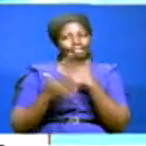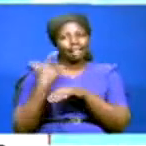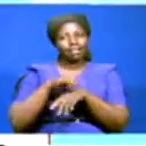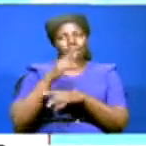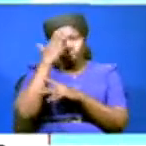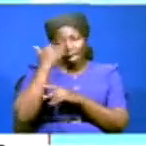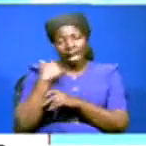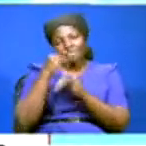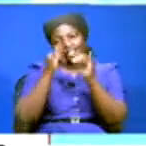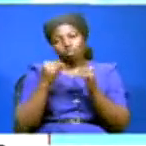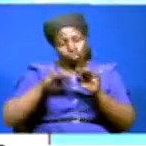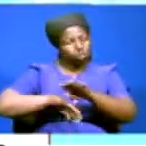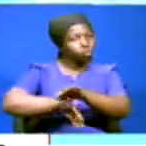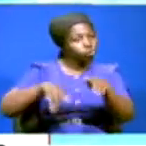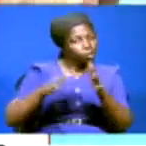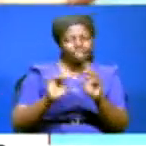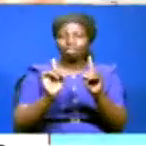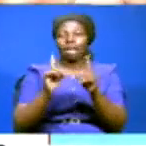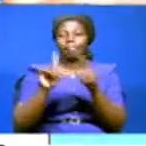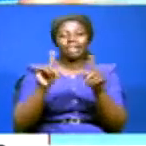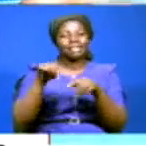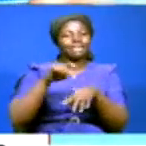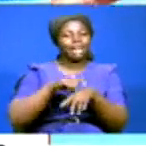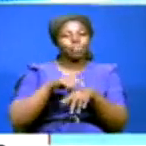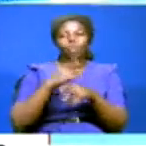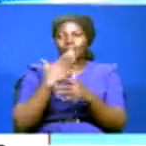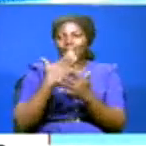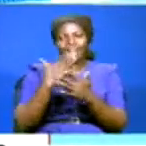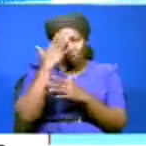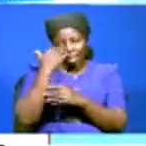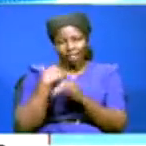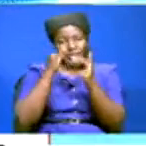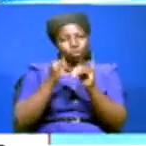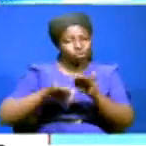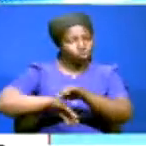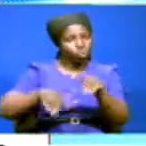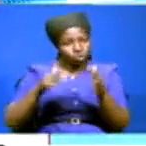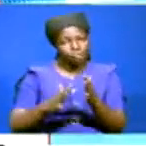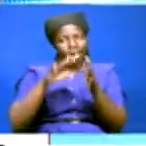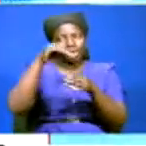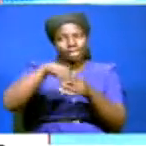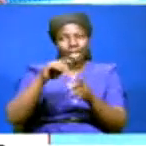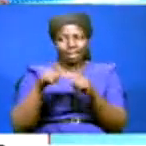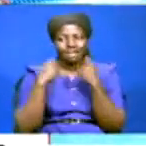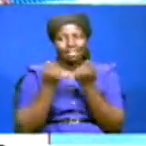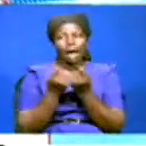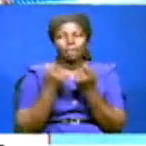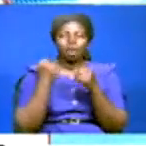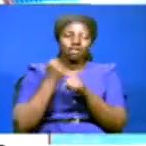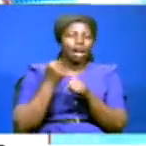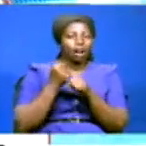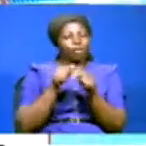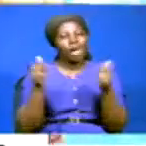swimmers, but this time we've done much better because we have new swimmers on the team, and they've done so well. I feel very proud,